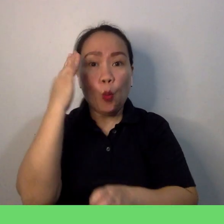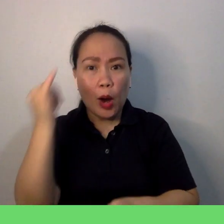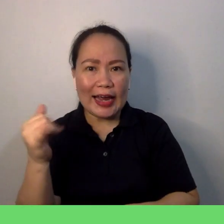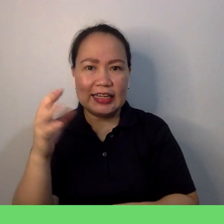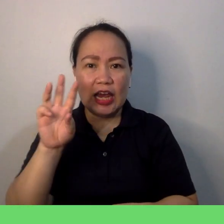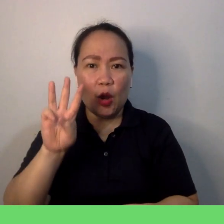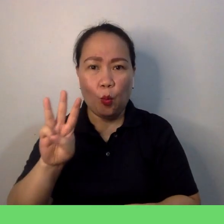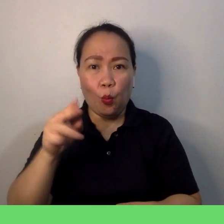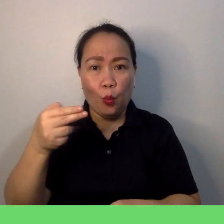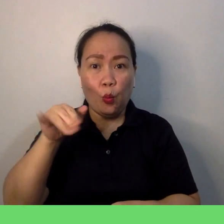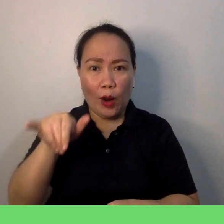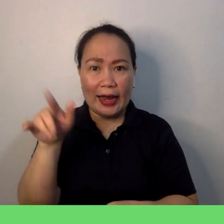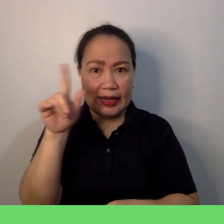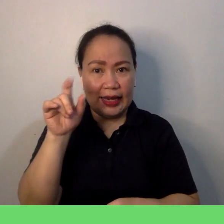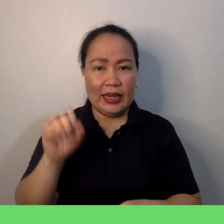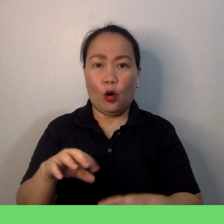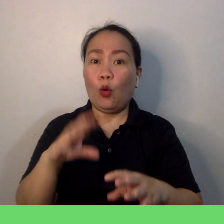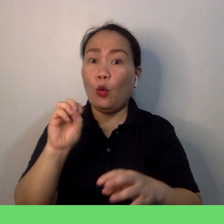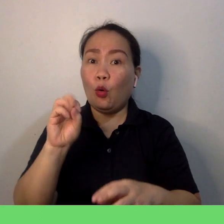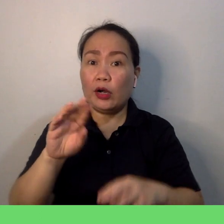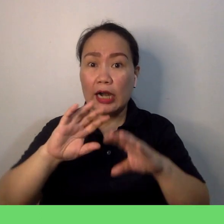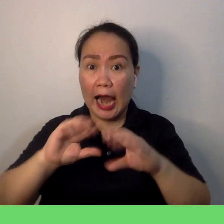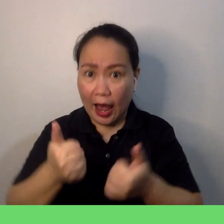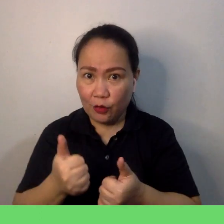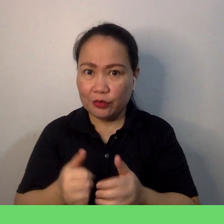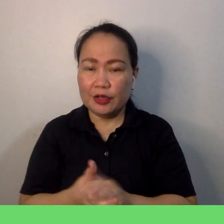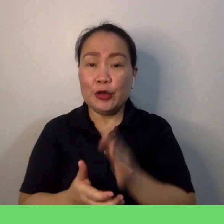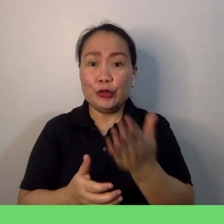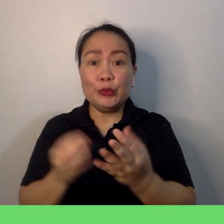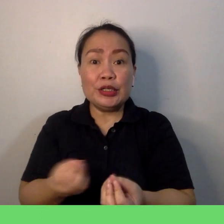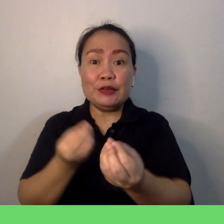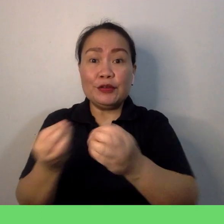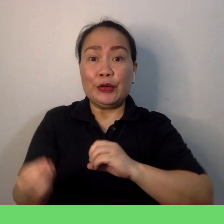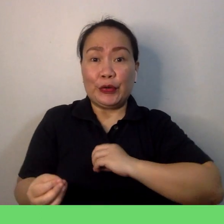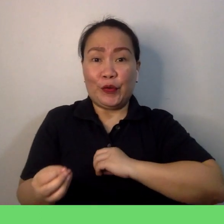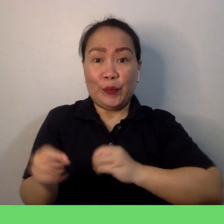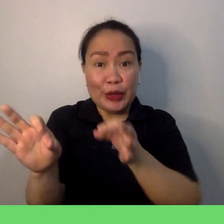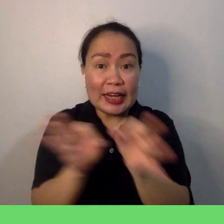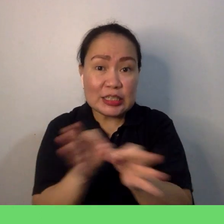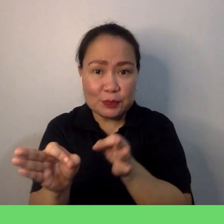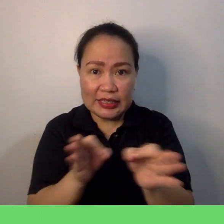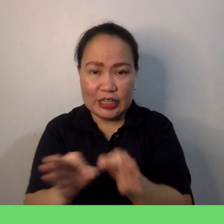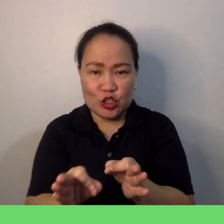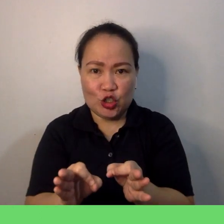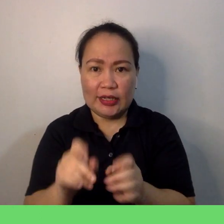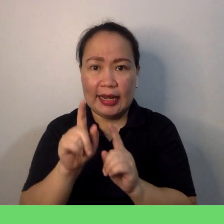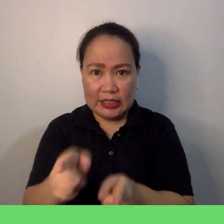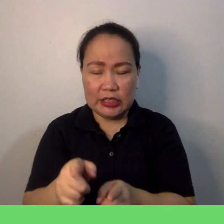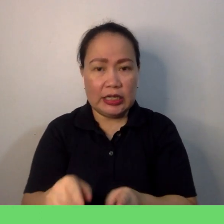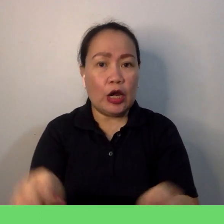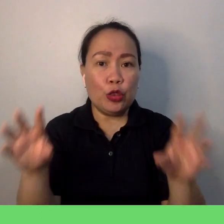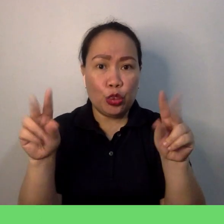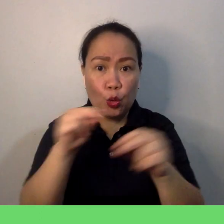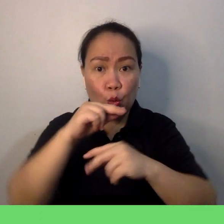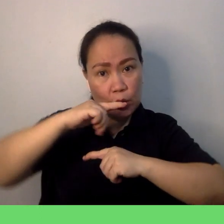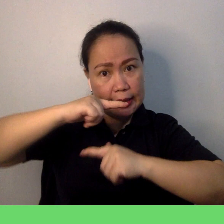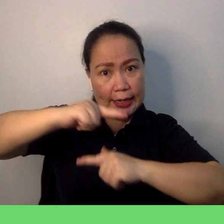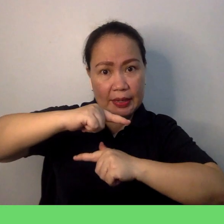sample ng open format question. Yung kayo po ang magbibigay ng sarili nyong sagot, okay, based